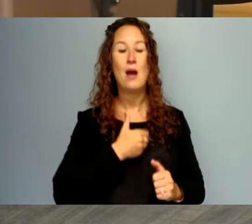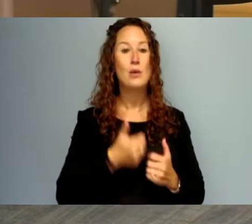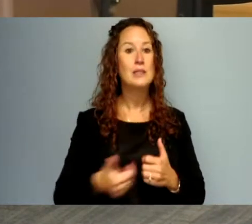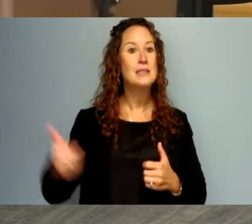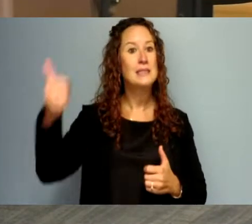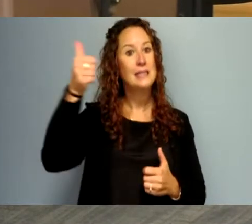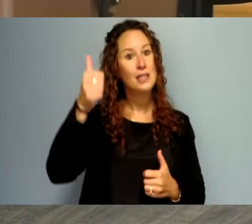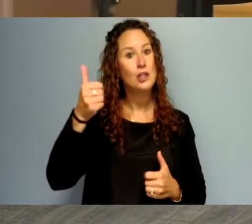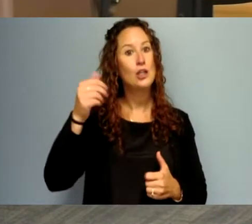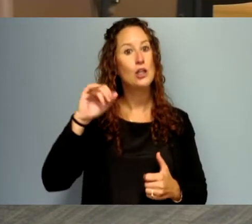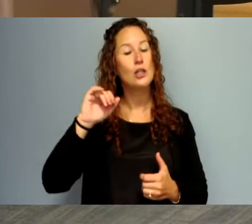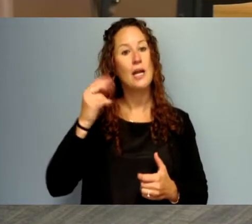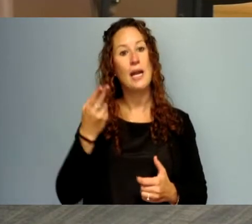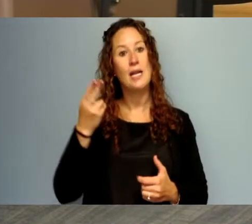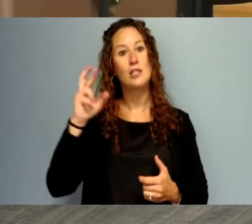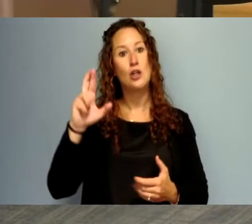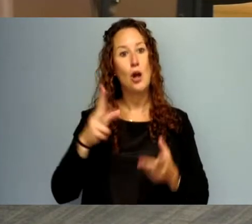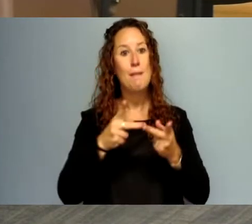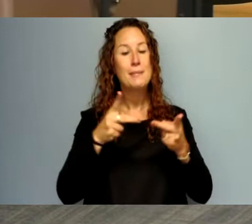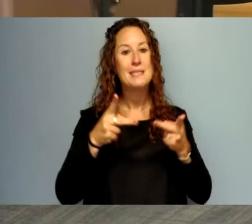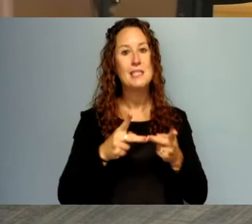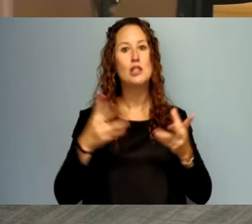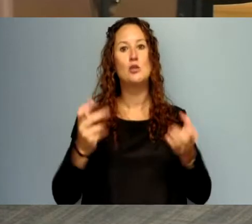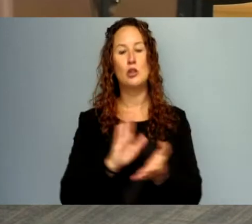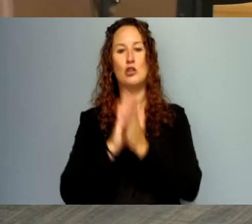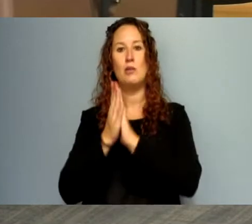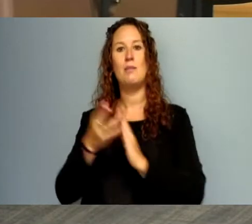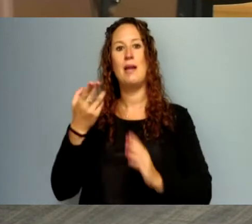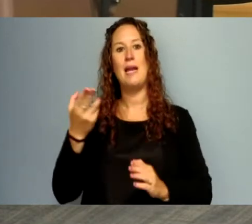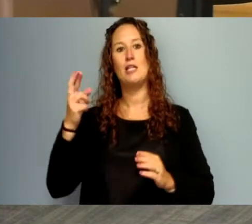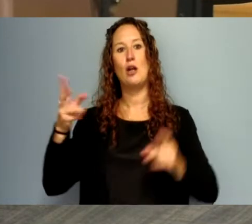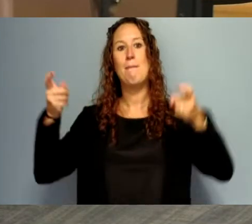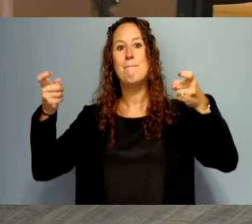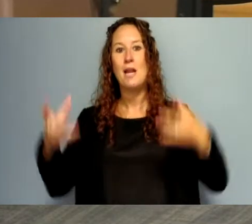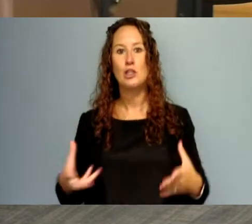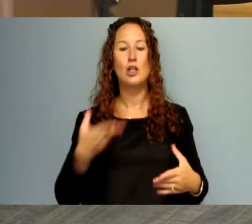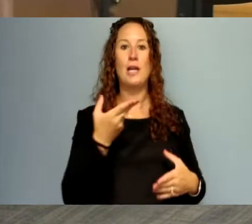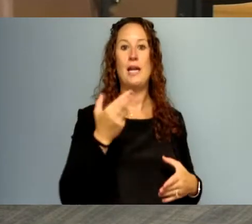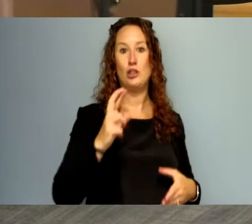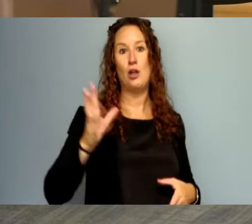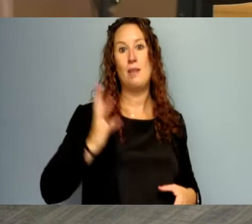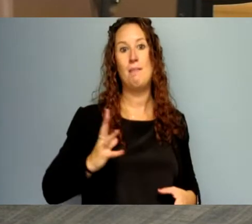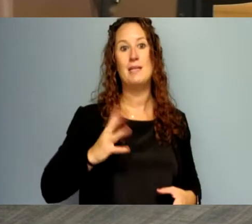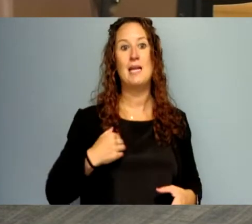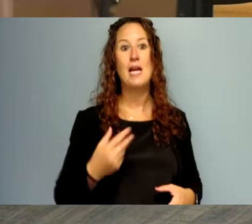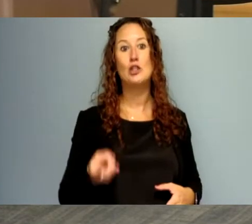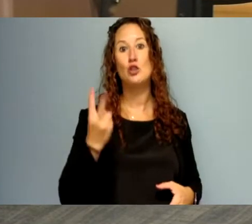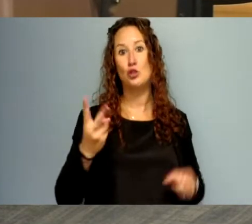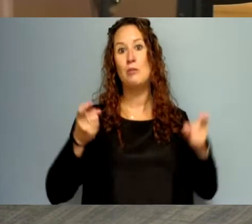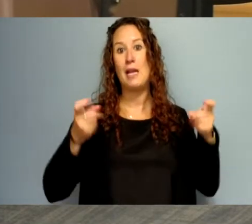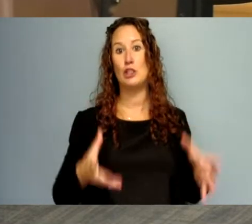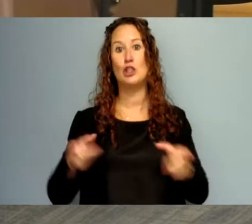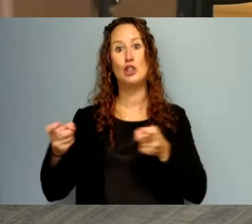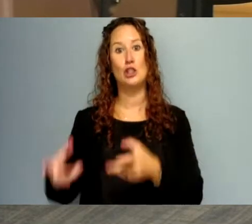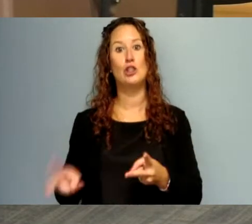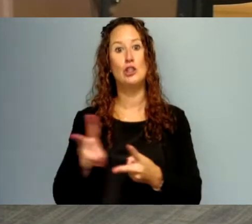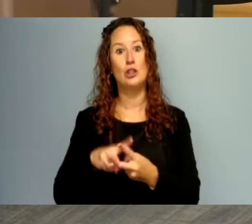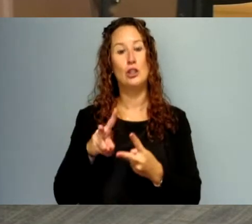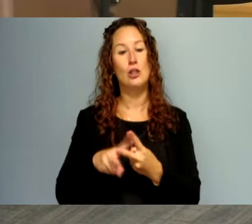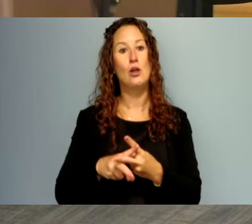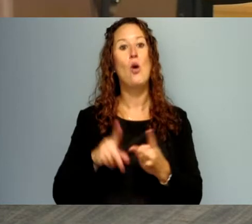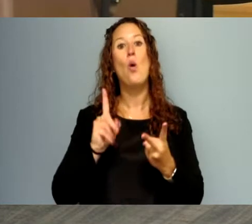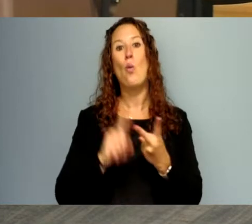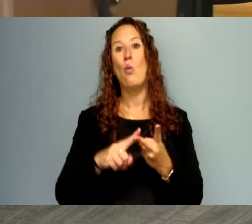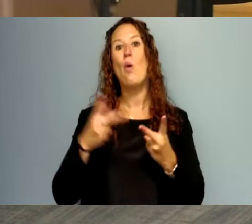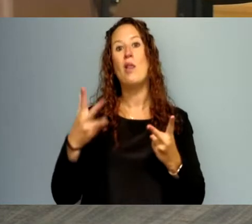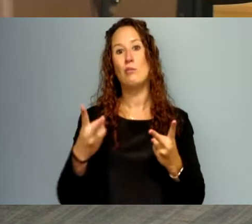positions to make that an HR manager. Human Resources in the past had 2 HR managers. When one of them left